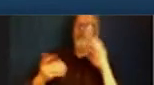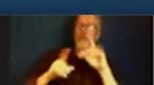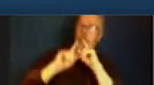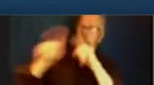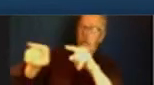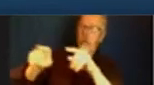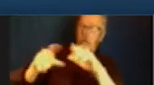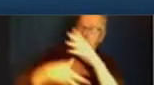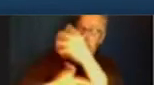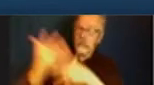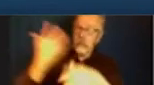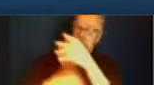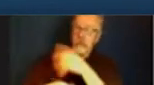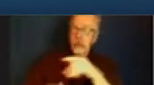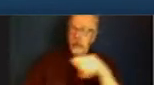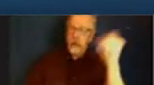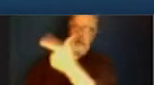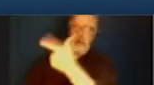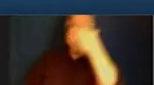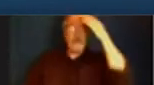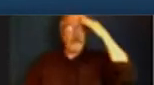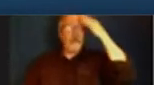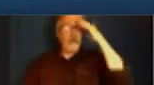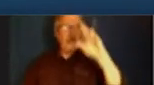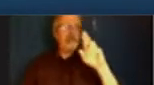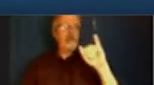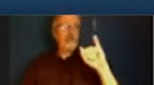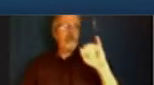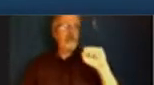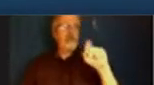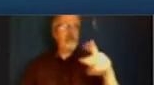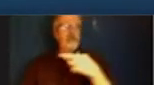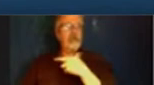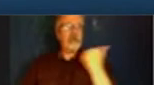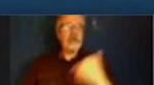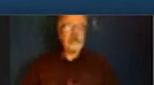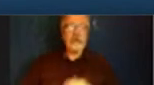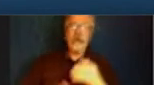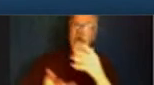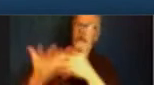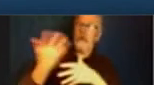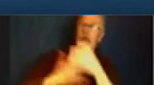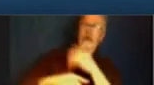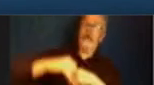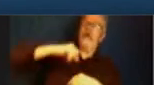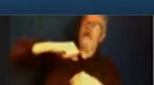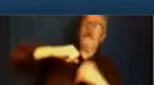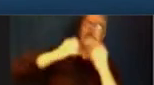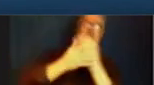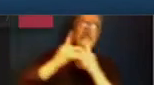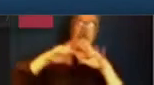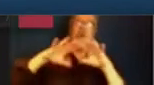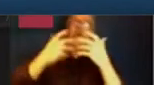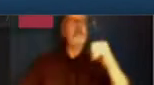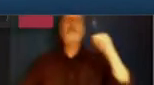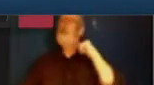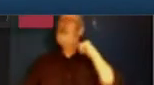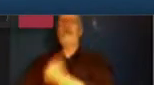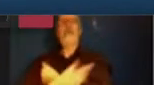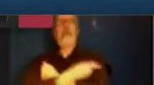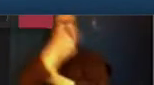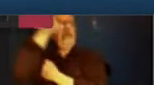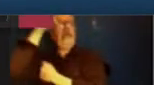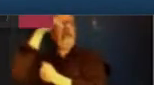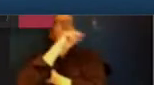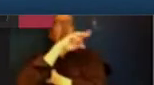who have not been vaccinated have had plenty of opportunities to get vaccinated. You have had months and months and months. So if